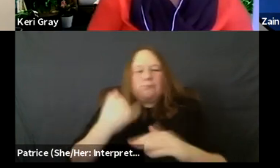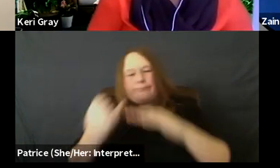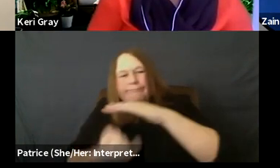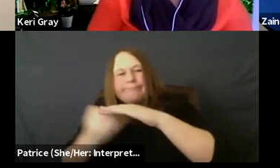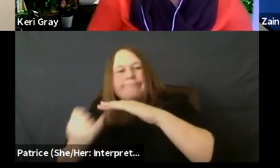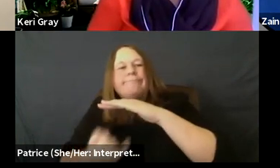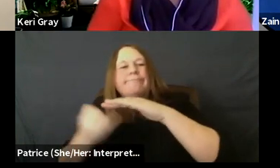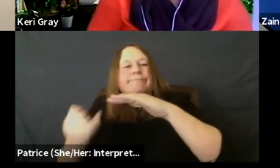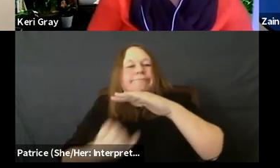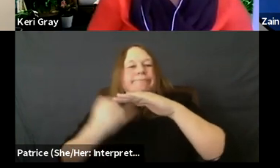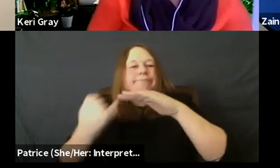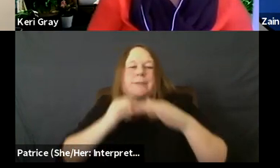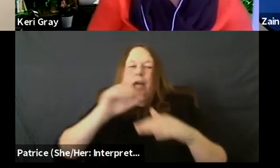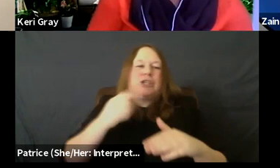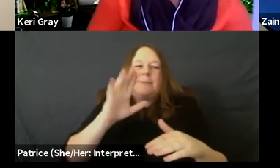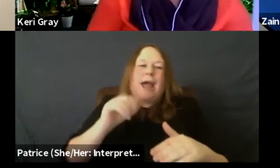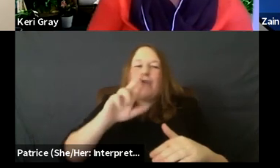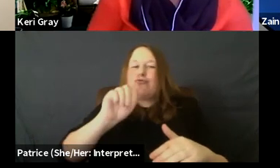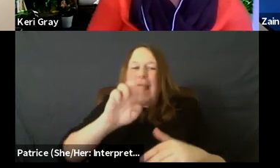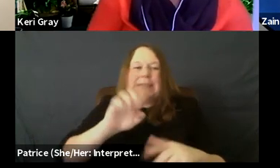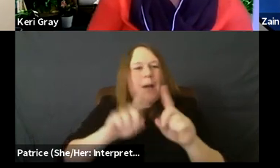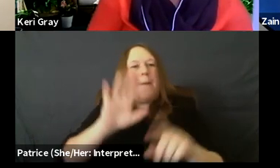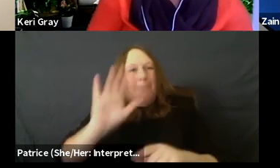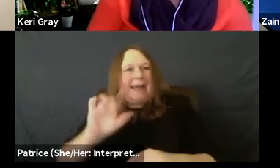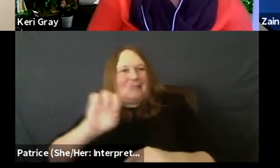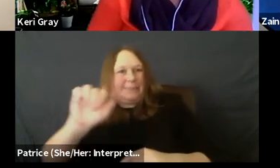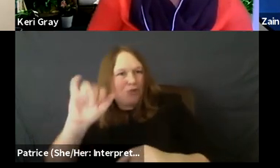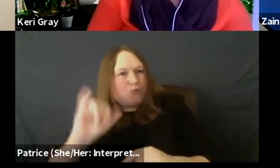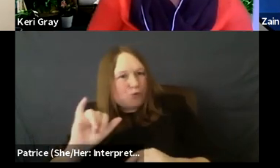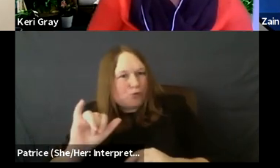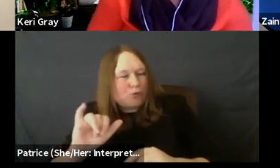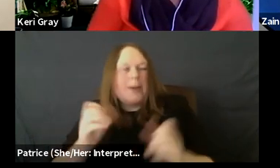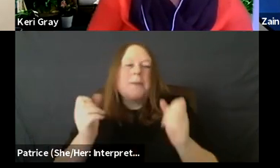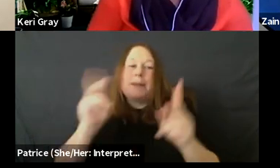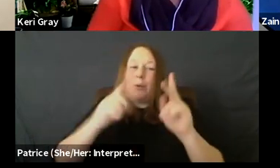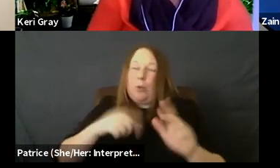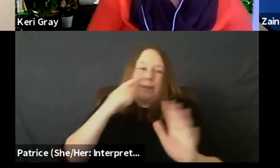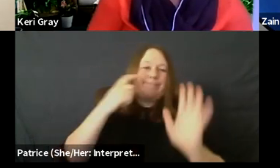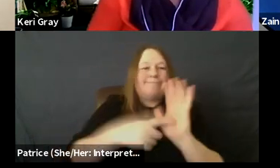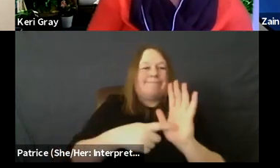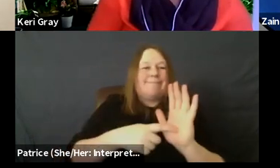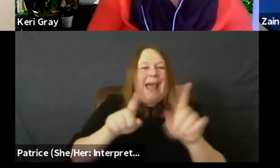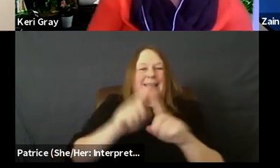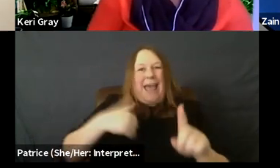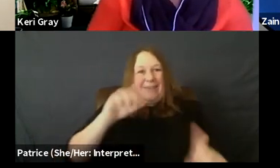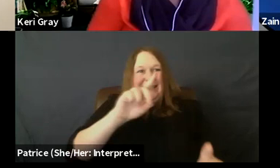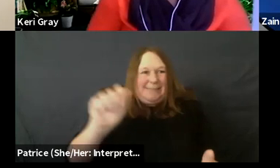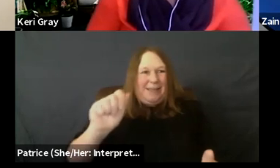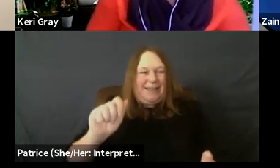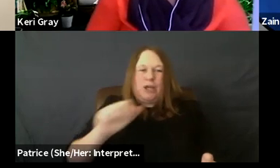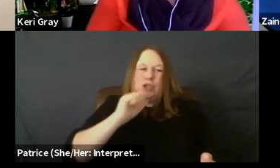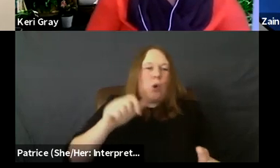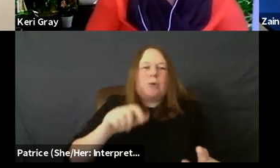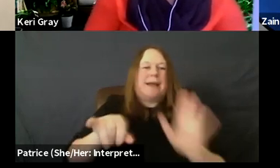isolated not just by race, but by disability, and that many people that we define as having a disability do not